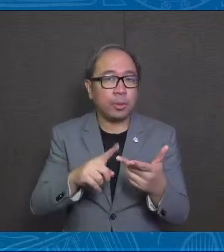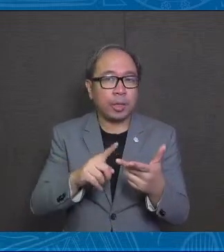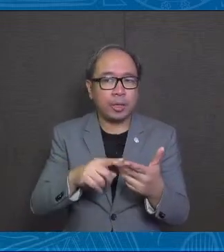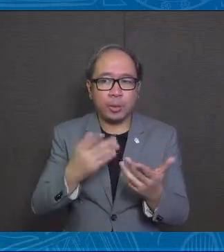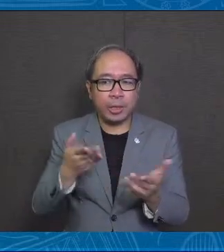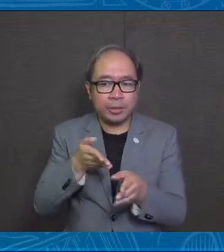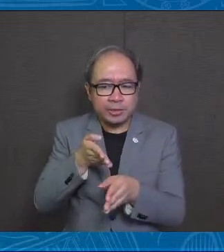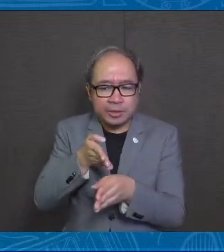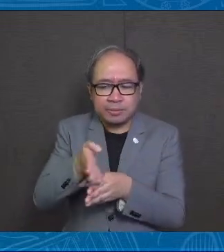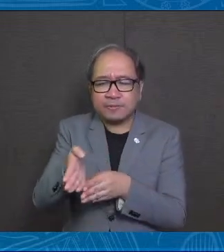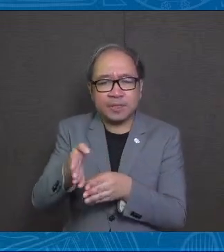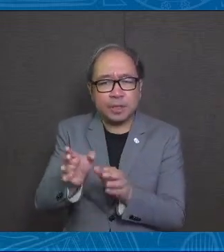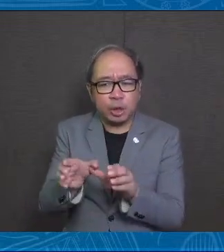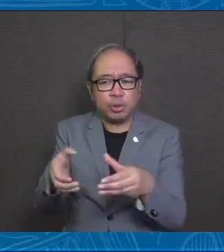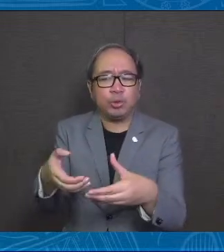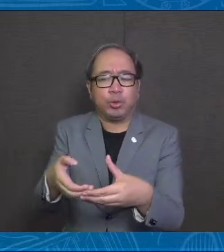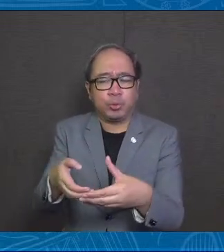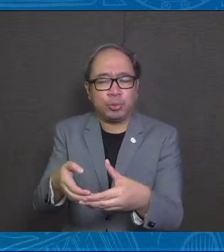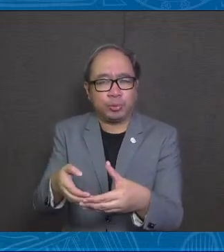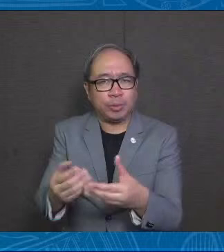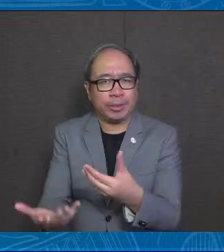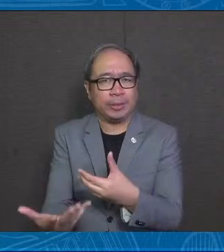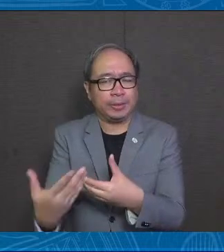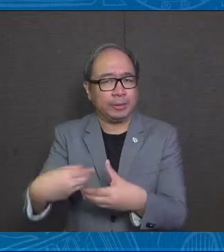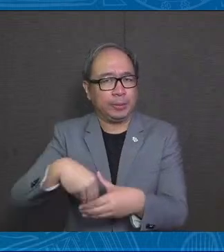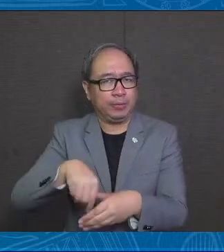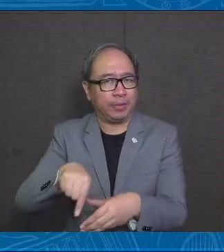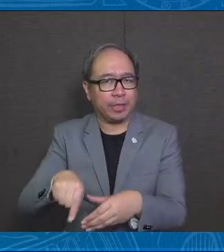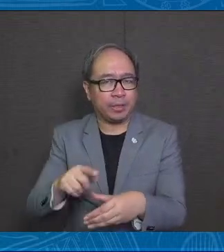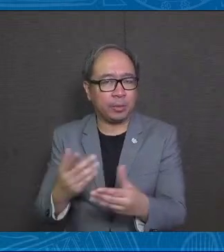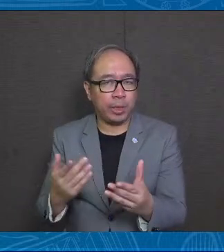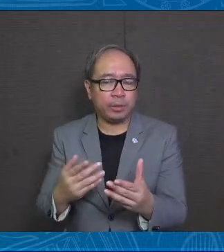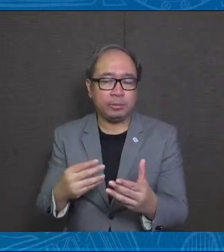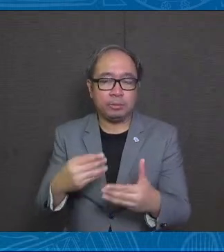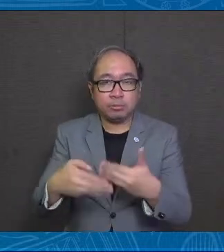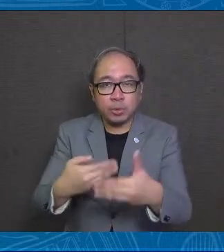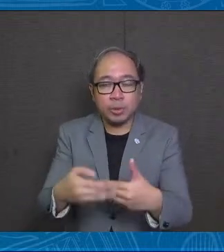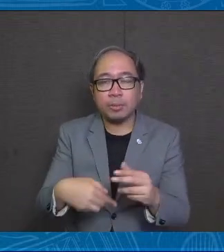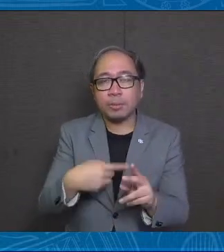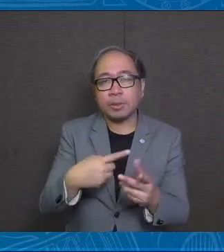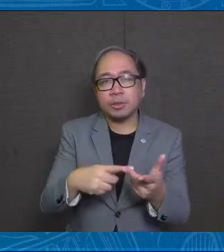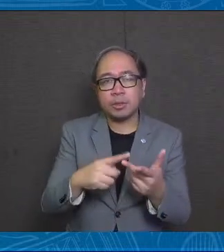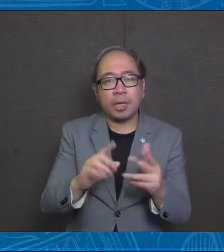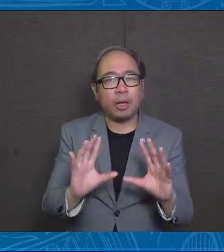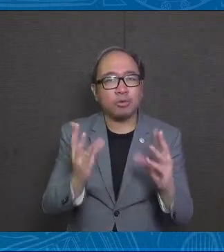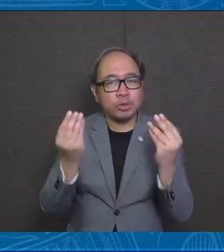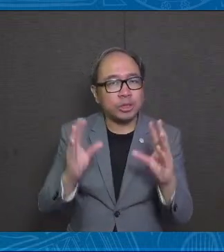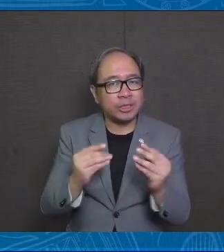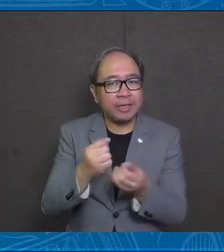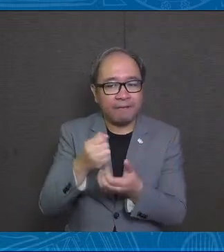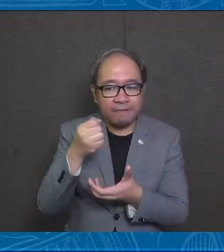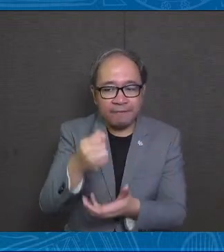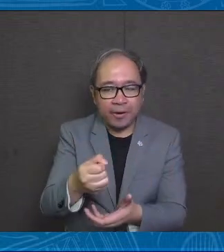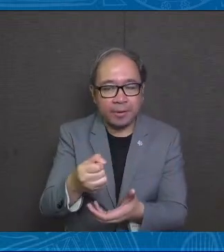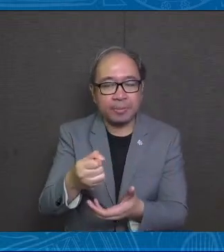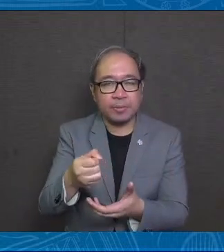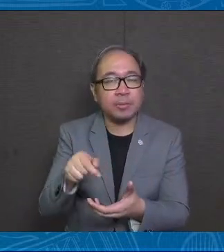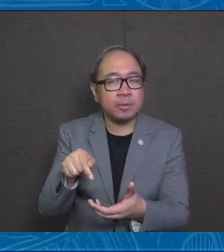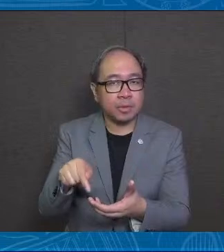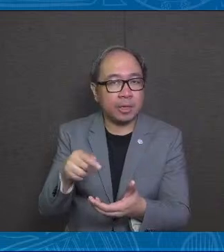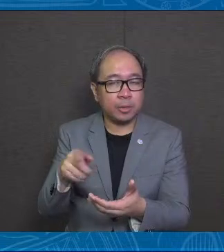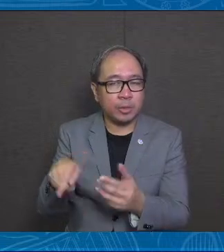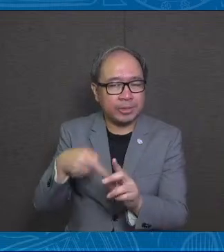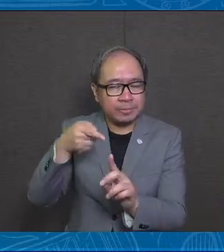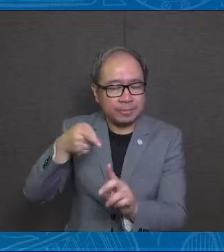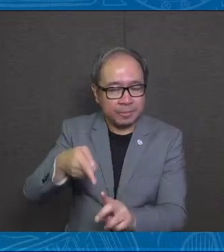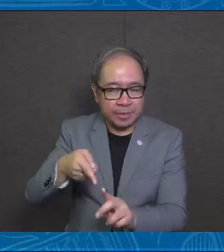protection mechanisms, and of course you have the contingency funds and the reserves, and also tapping into specific disaster